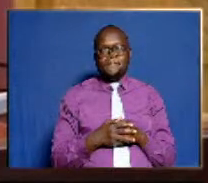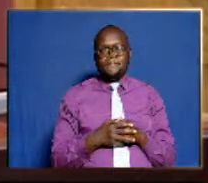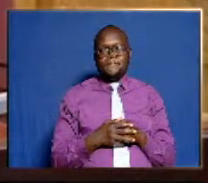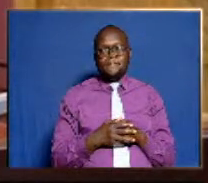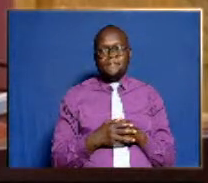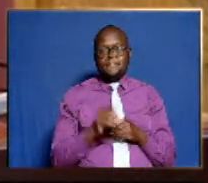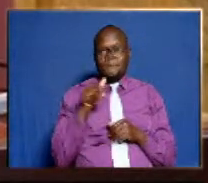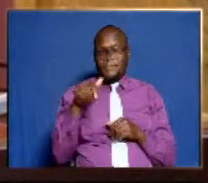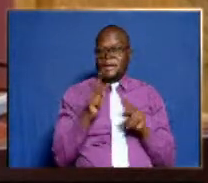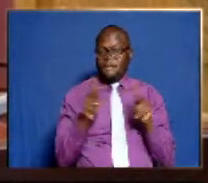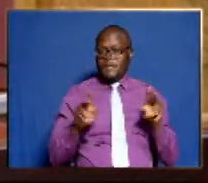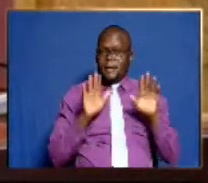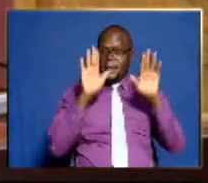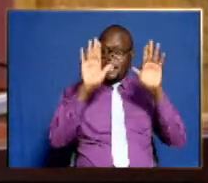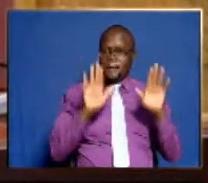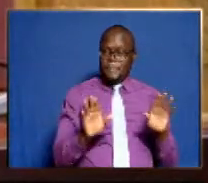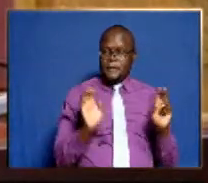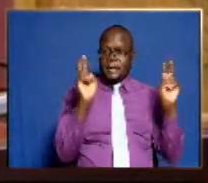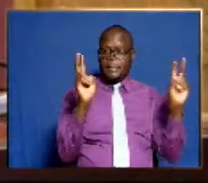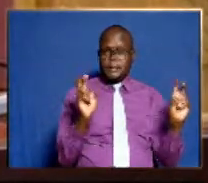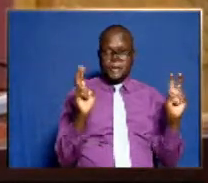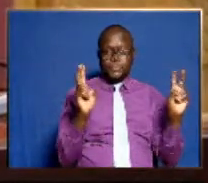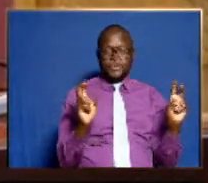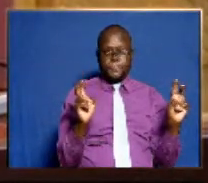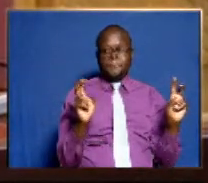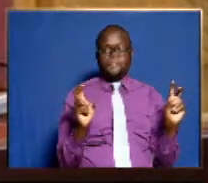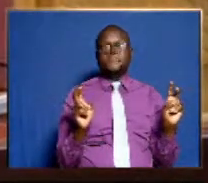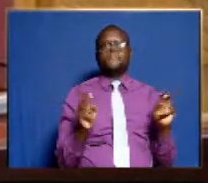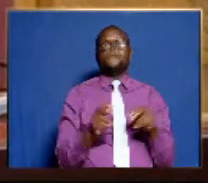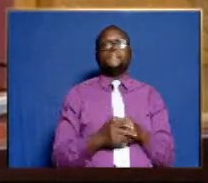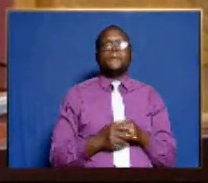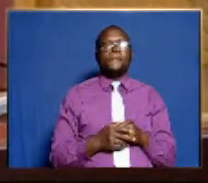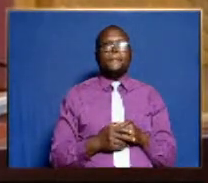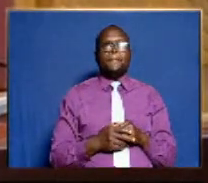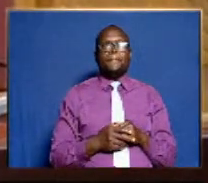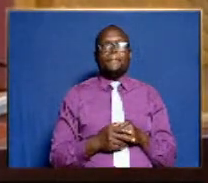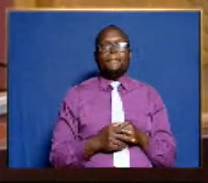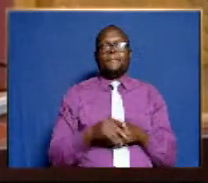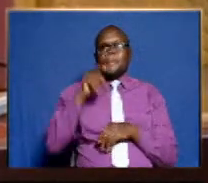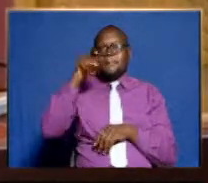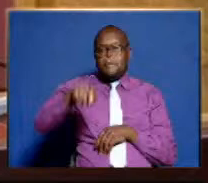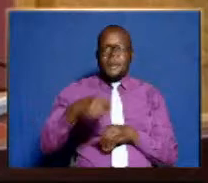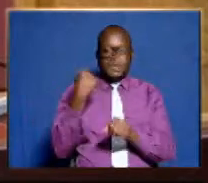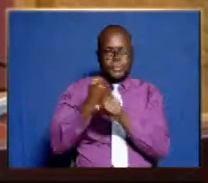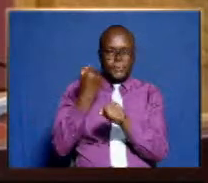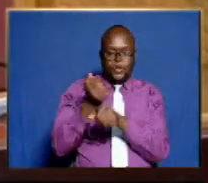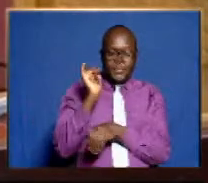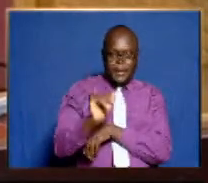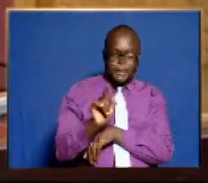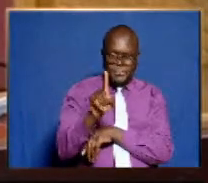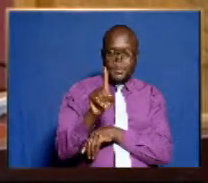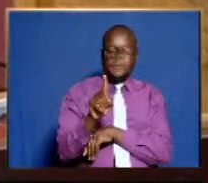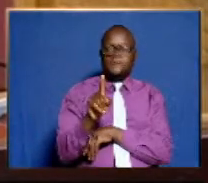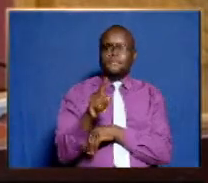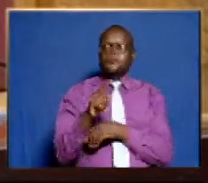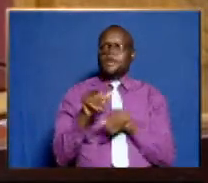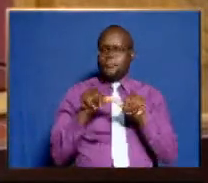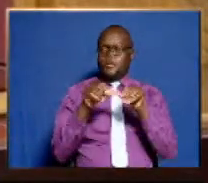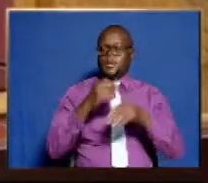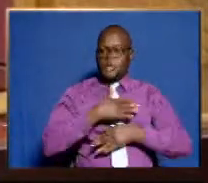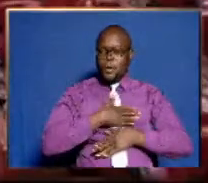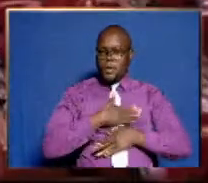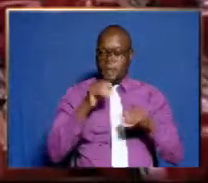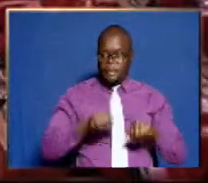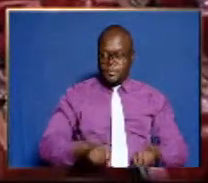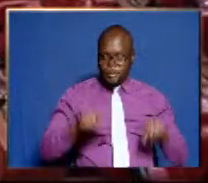because this is a very critical issue, we will have to make do with it. Proceed, the Honorable Chair. Thank you so much,